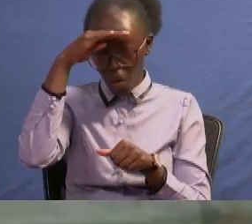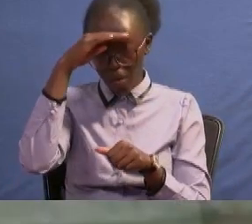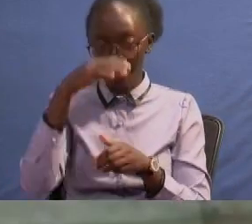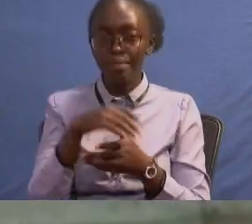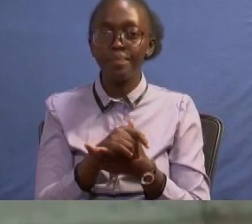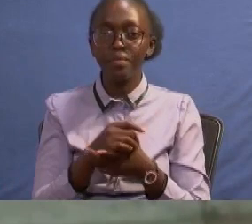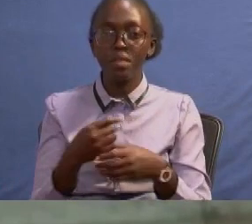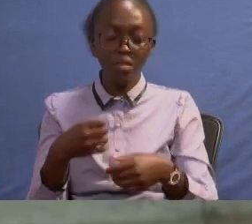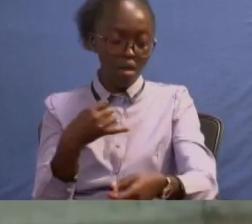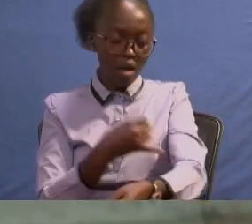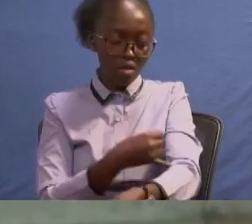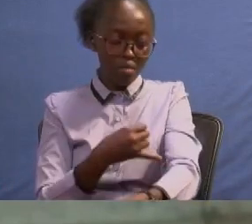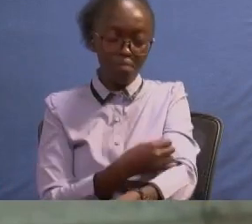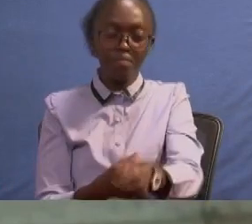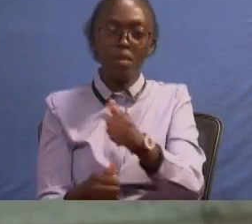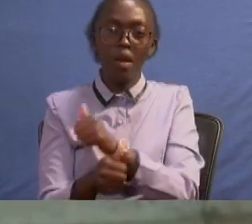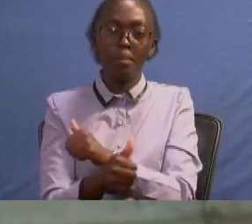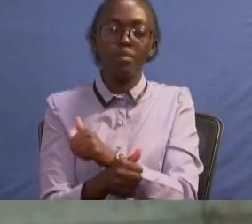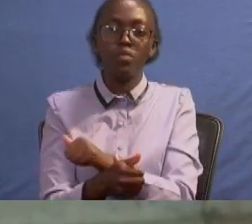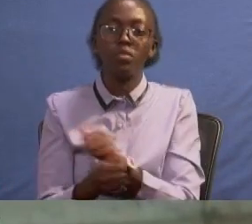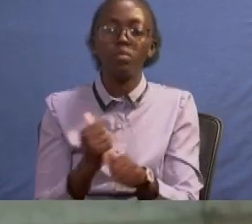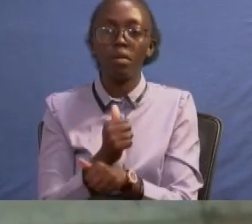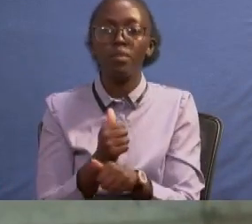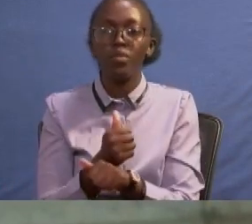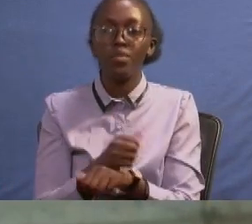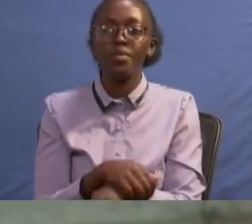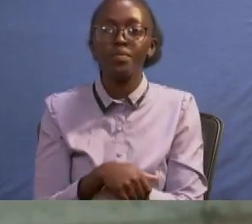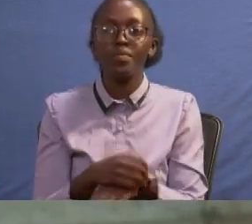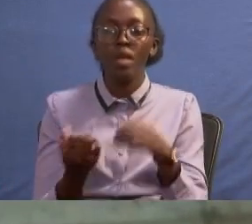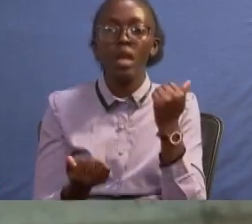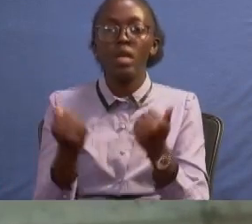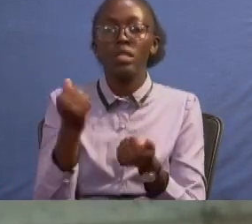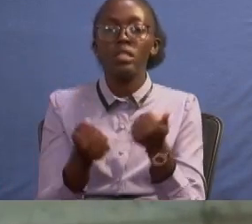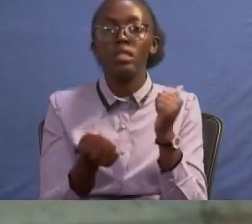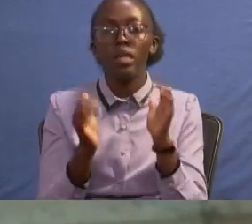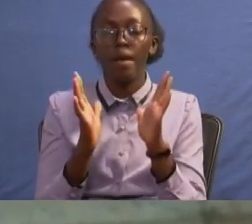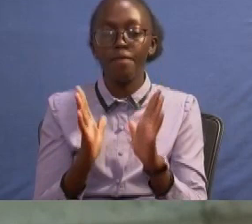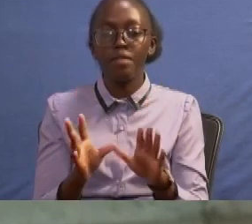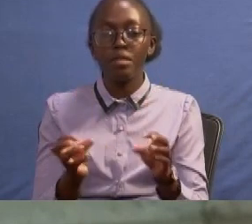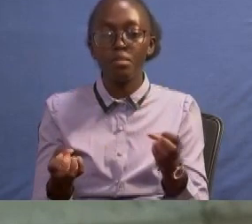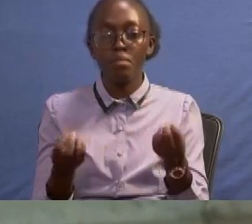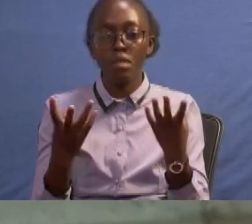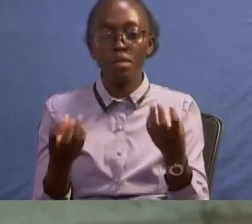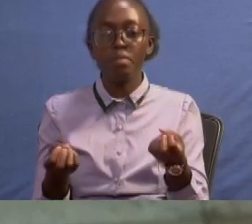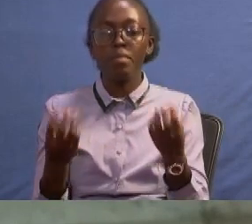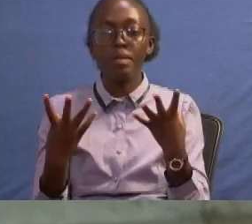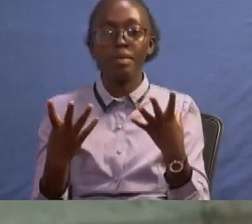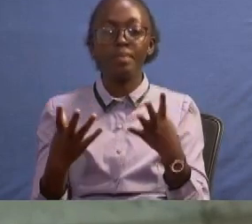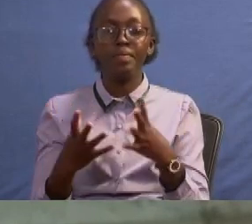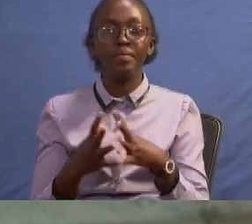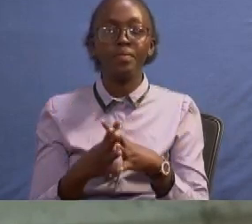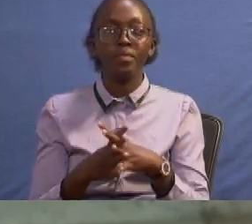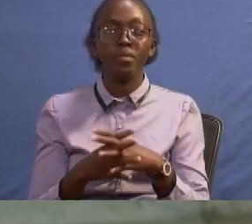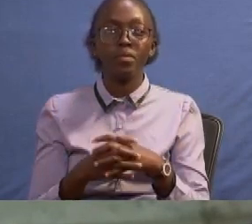alcohol and drug abuse. Many of our drivers, and I'm not saying that this particular one was